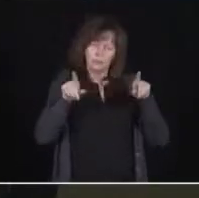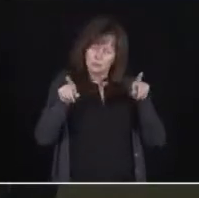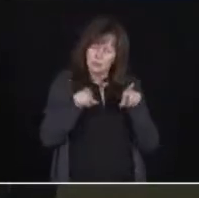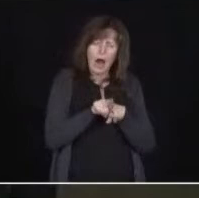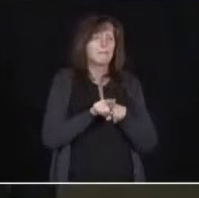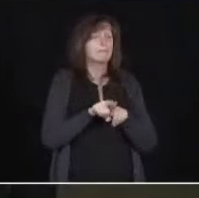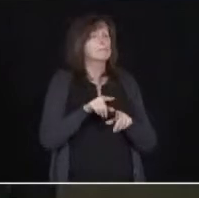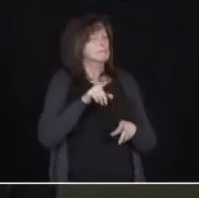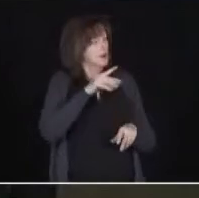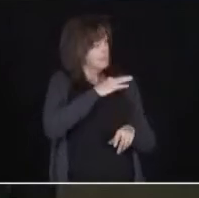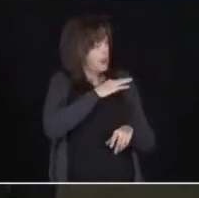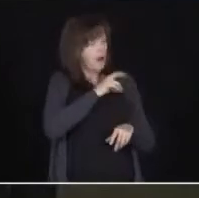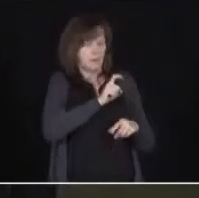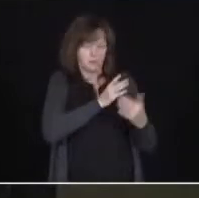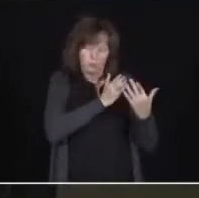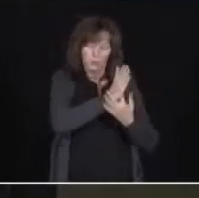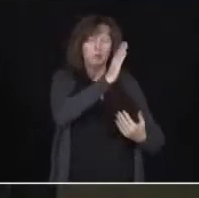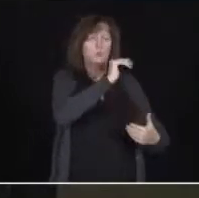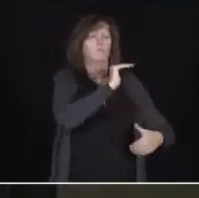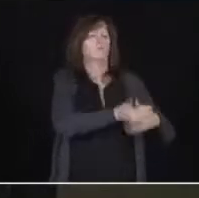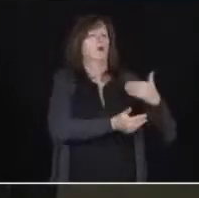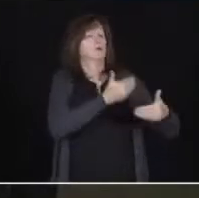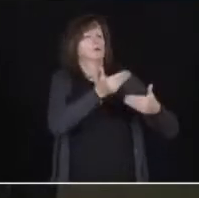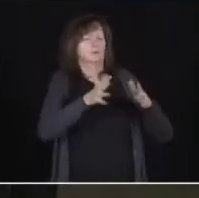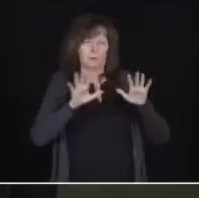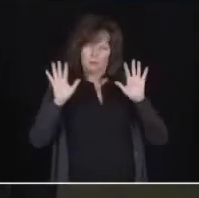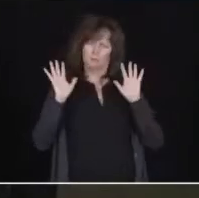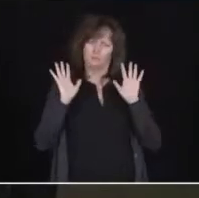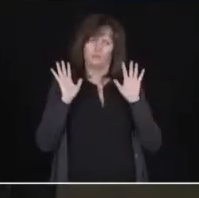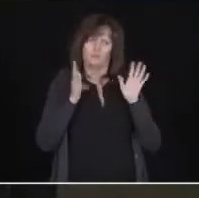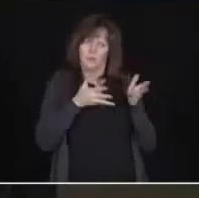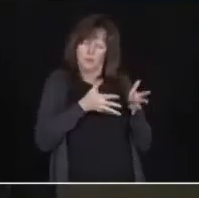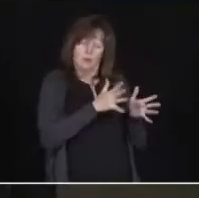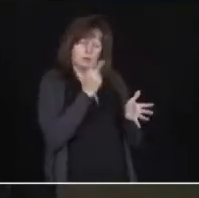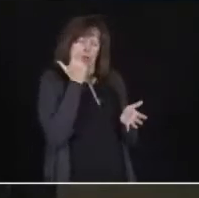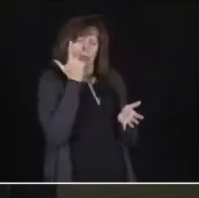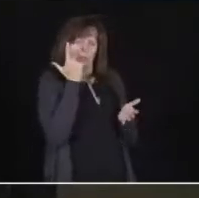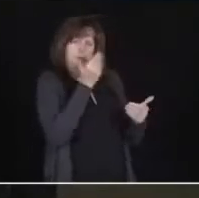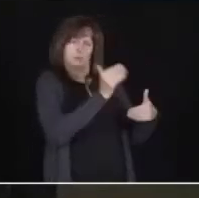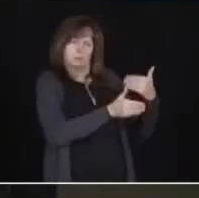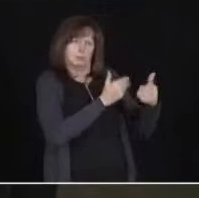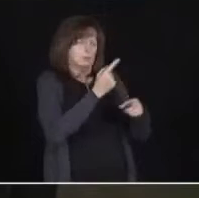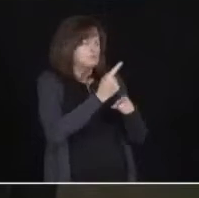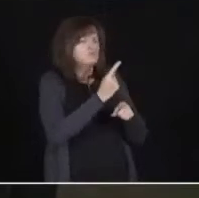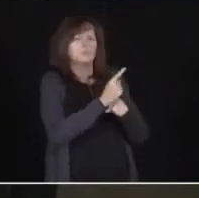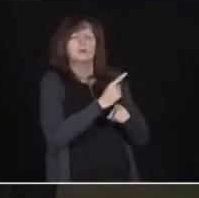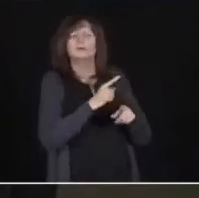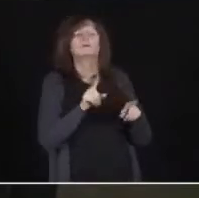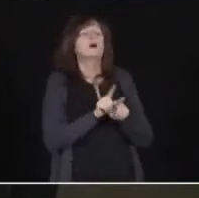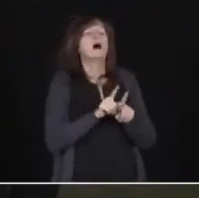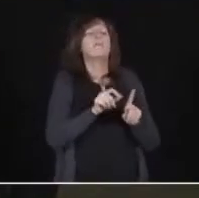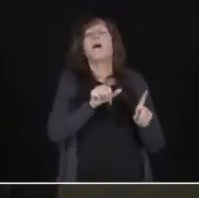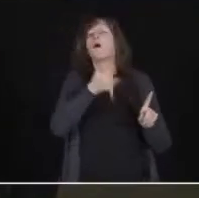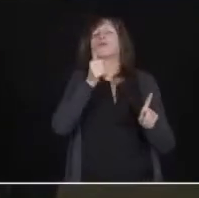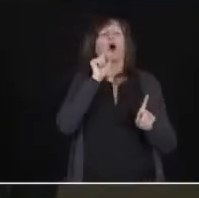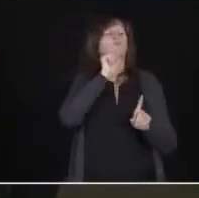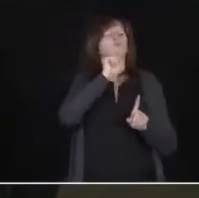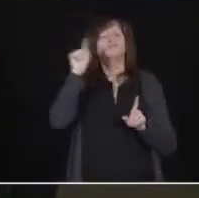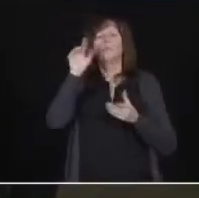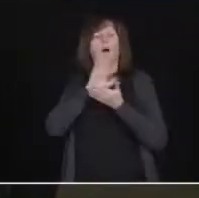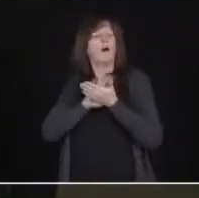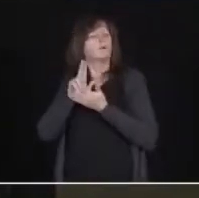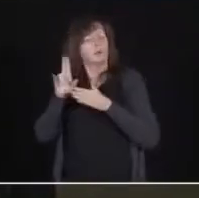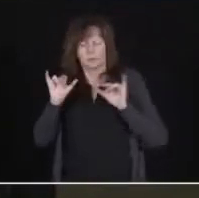And let's see what happens. We'll move through this, and they'll go through the proper channels like every single other college has.